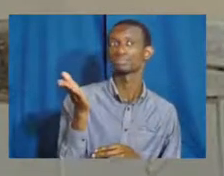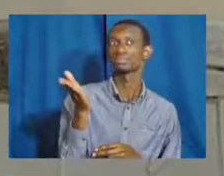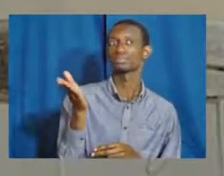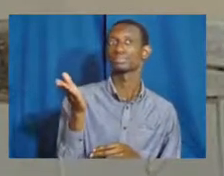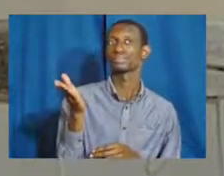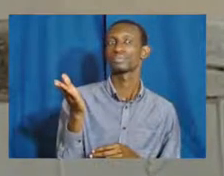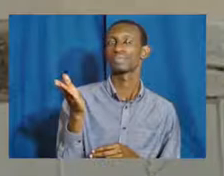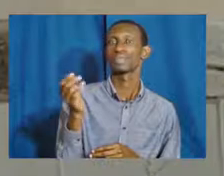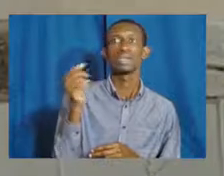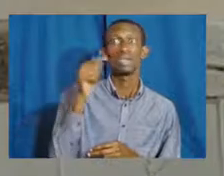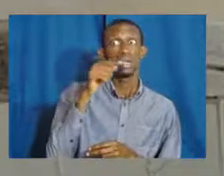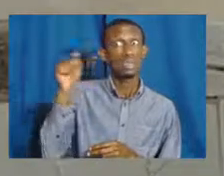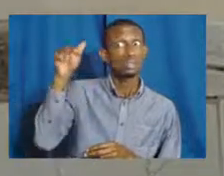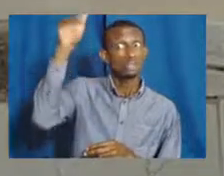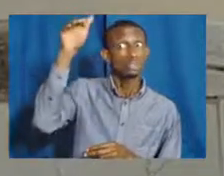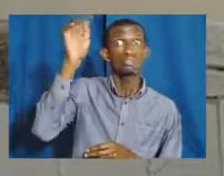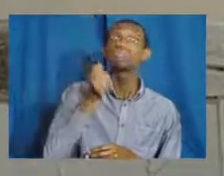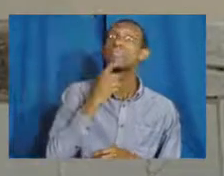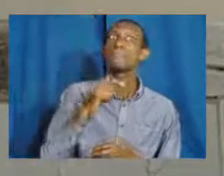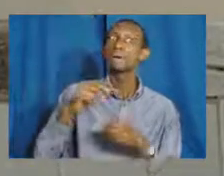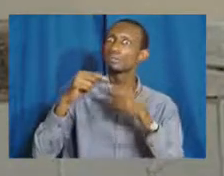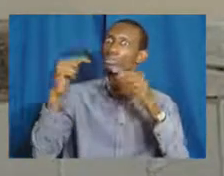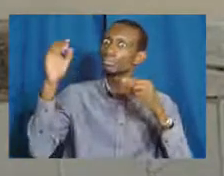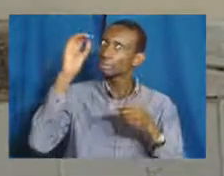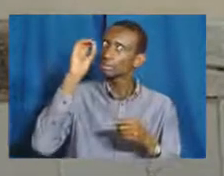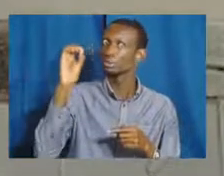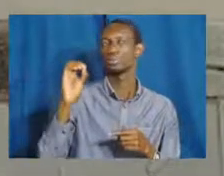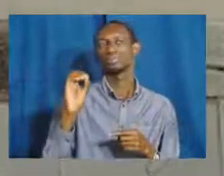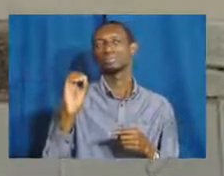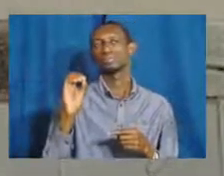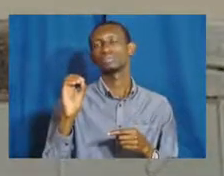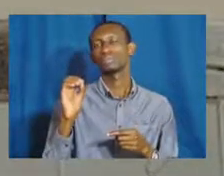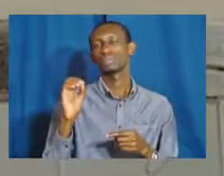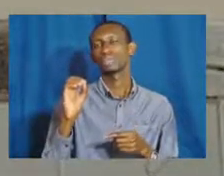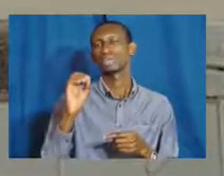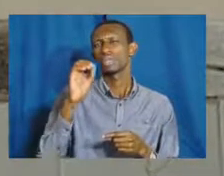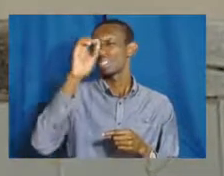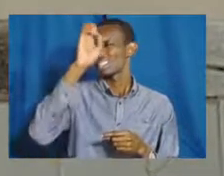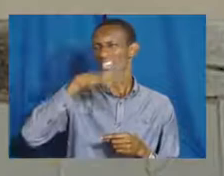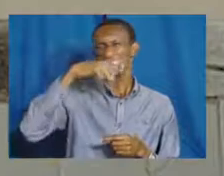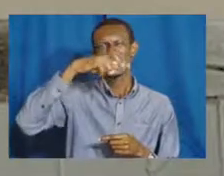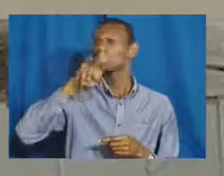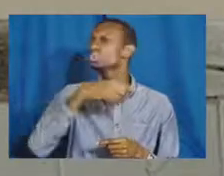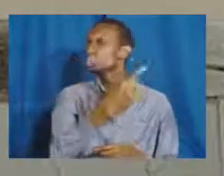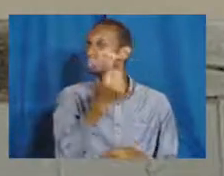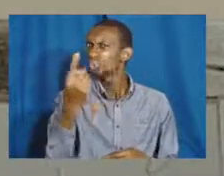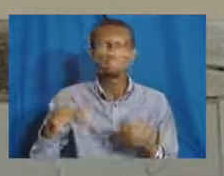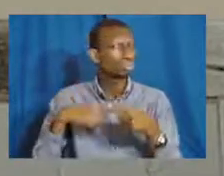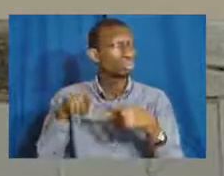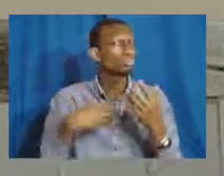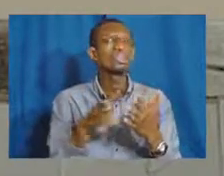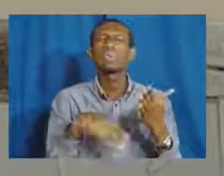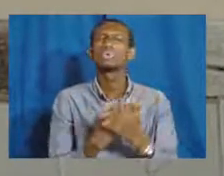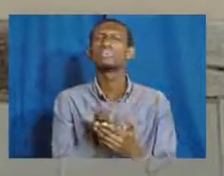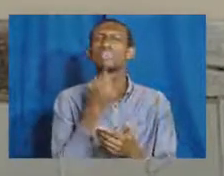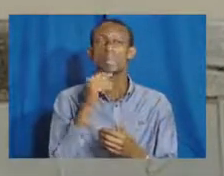Denominator must be different from zero for any kind of equation in a fractional form. Let